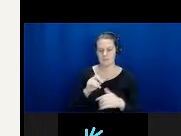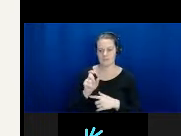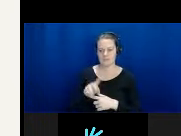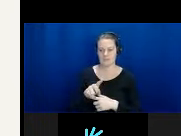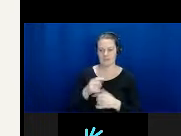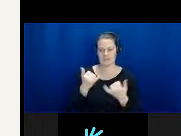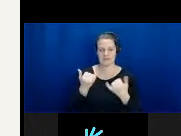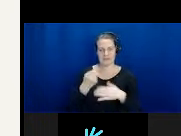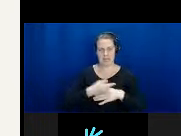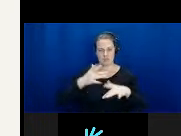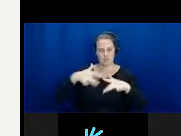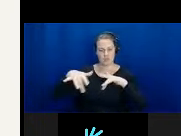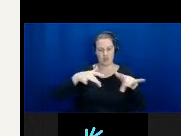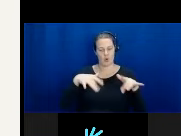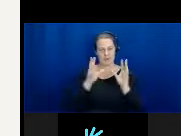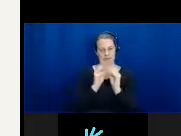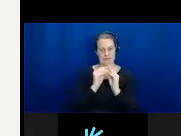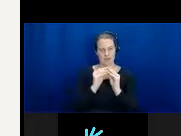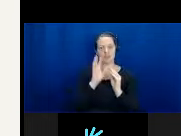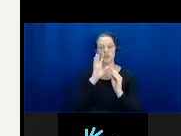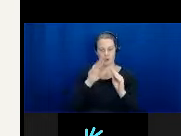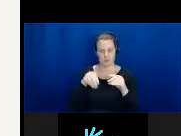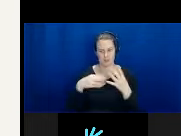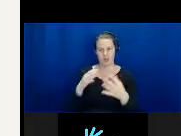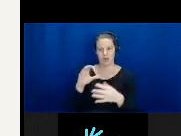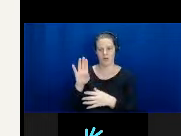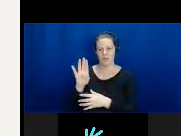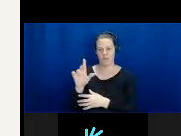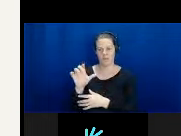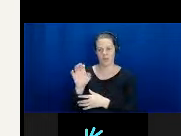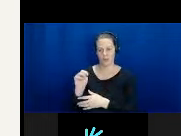today's session. It will be made available on the Blum Center website at